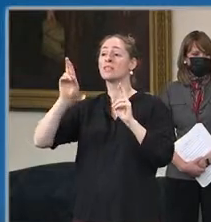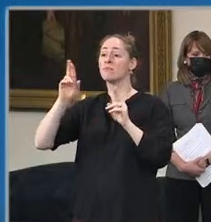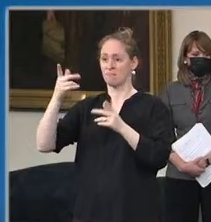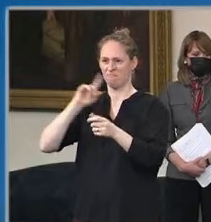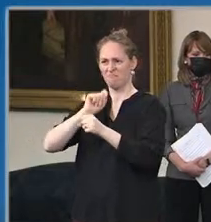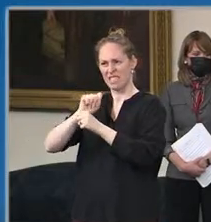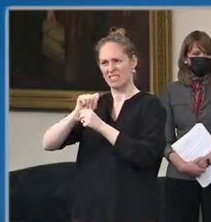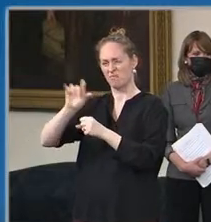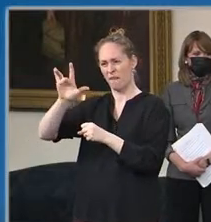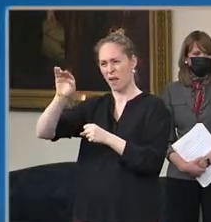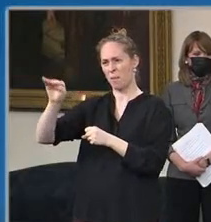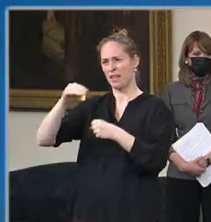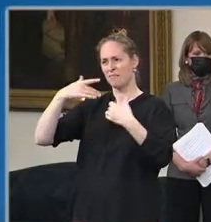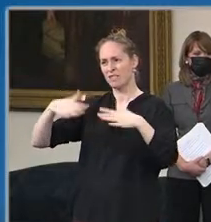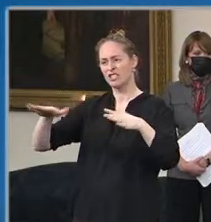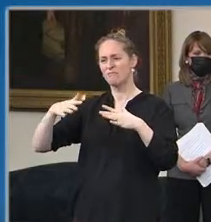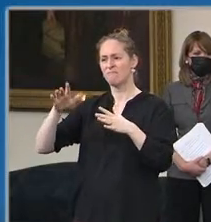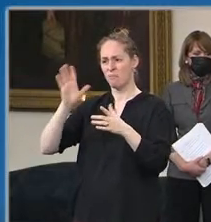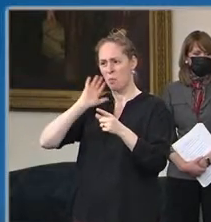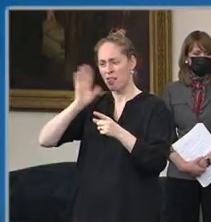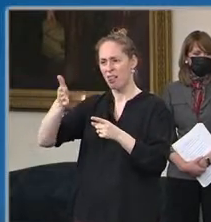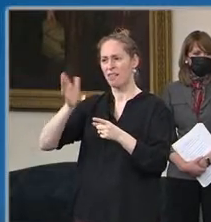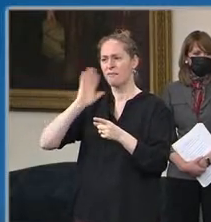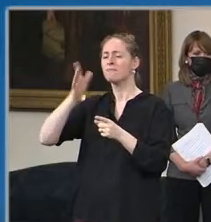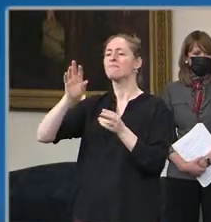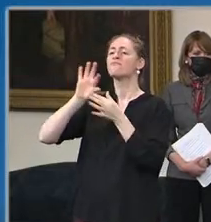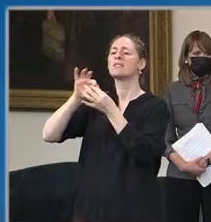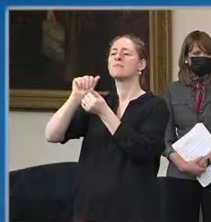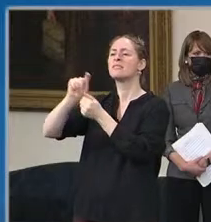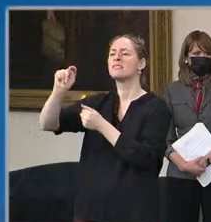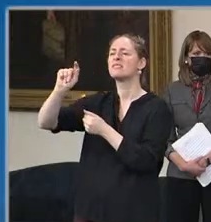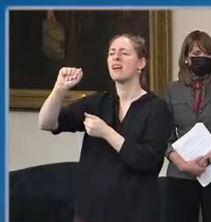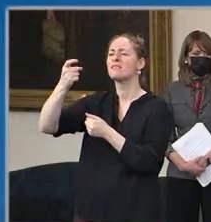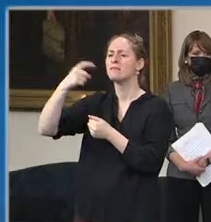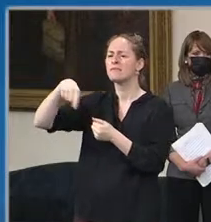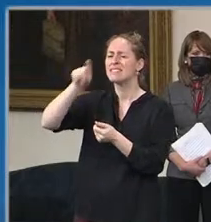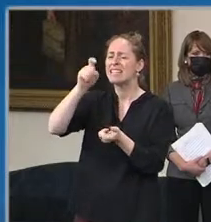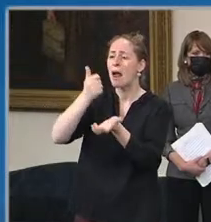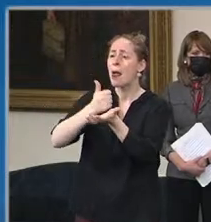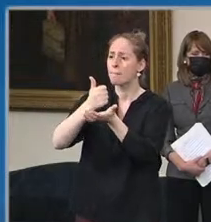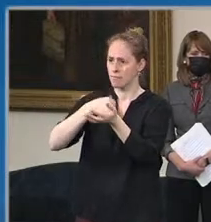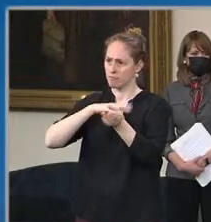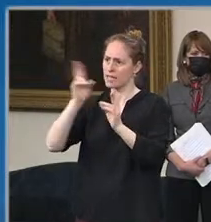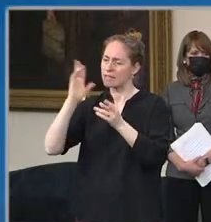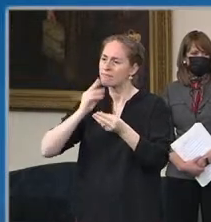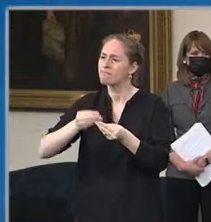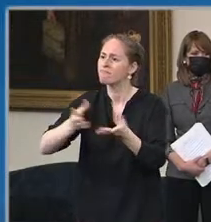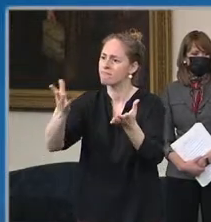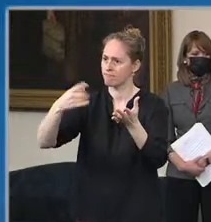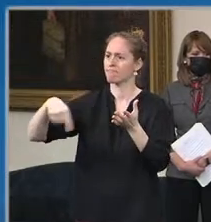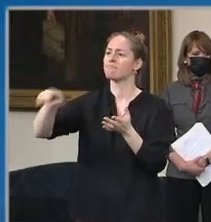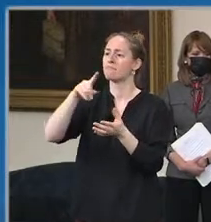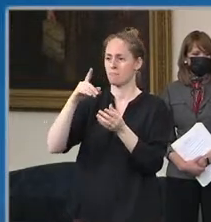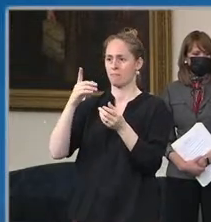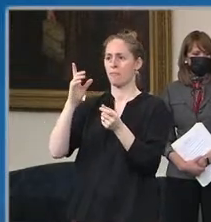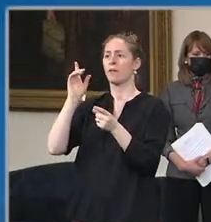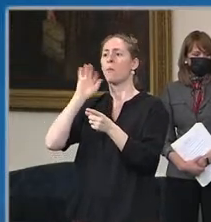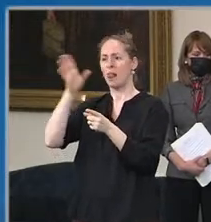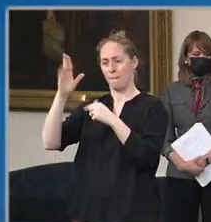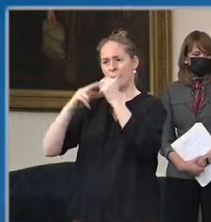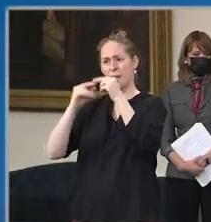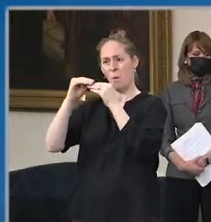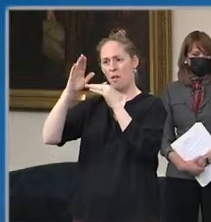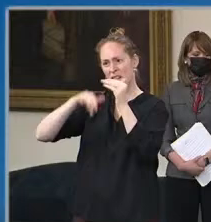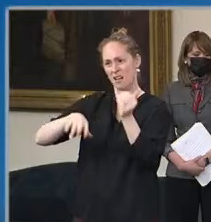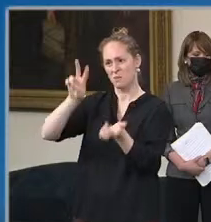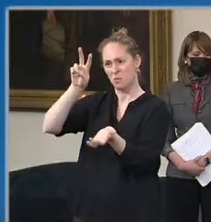credit financing that will construct over 2,000 units. And to build on the momentum, as Governor